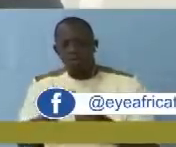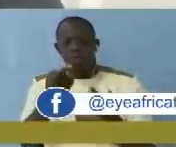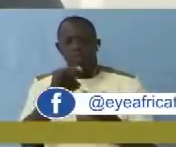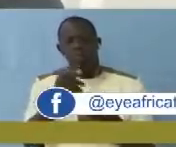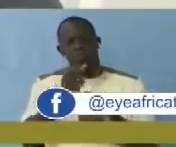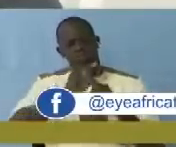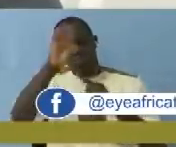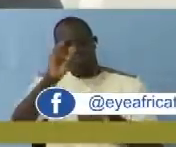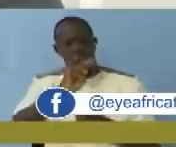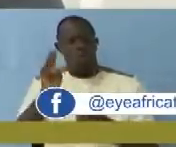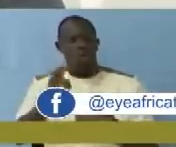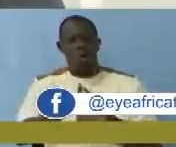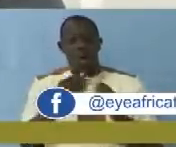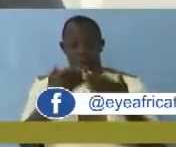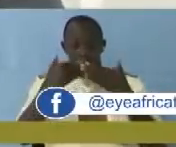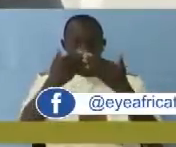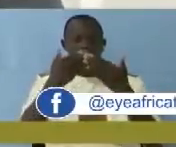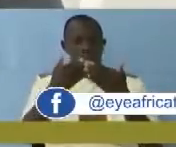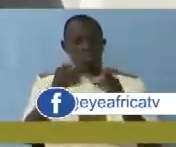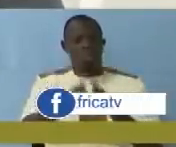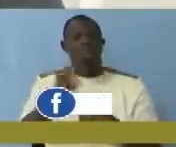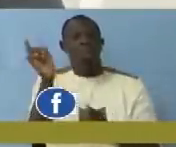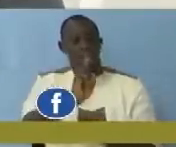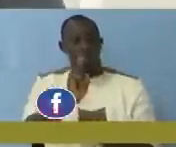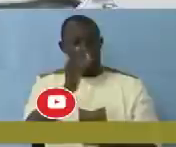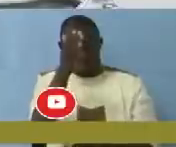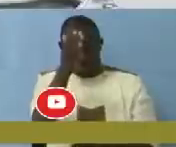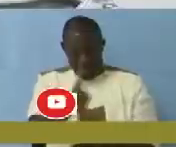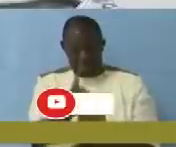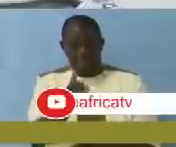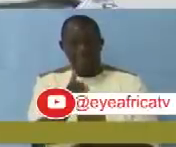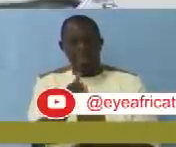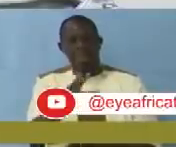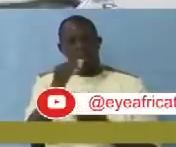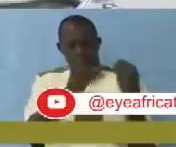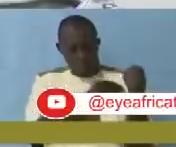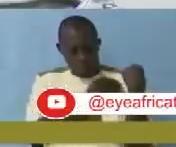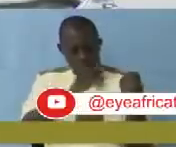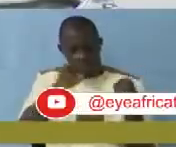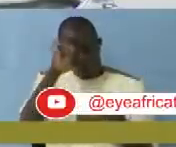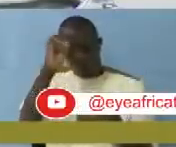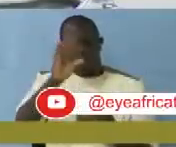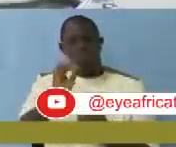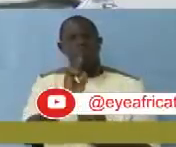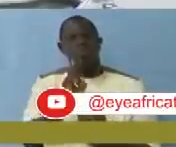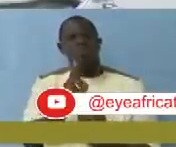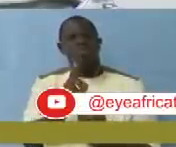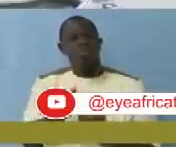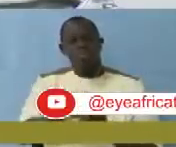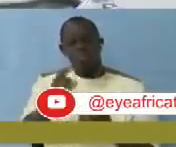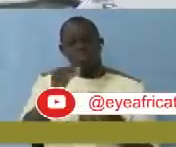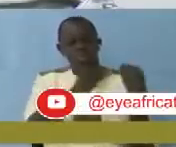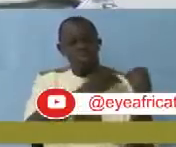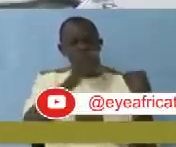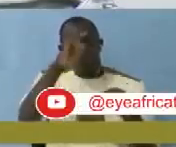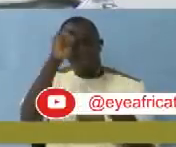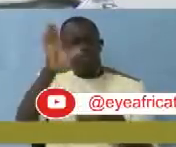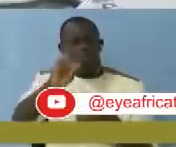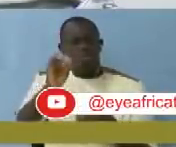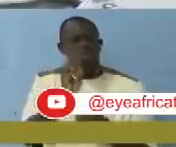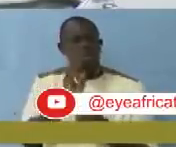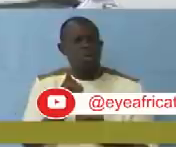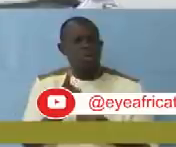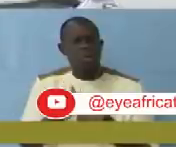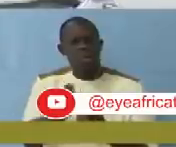us, what are their functions? That's the right name for them, counter-espionage. So what are their functions? What do they